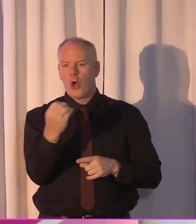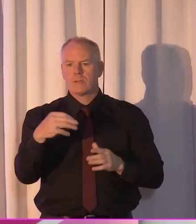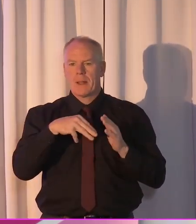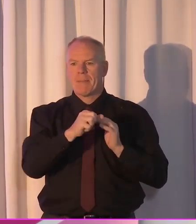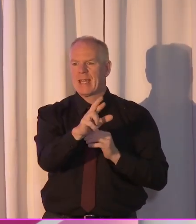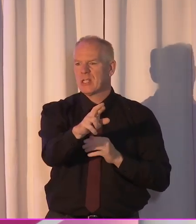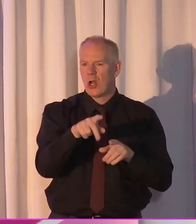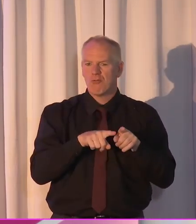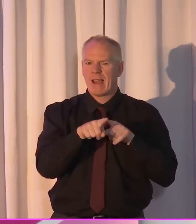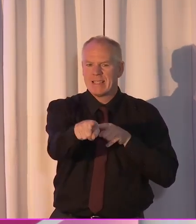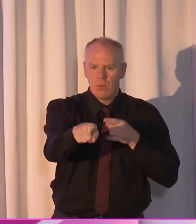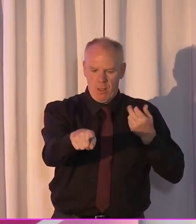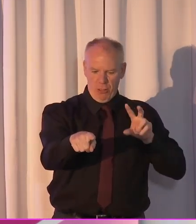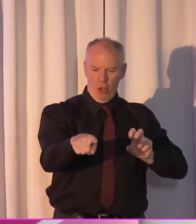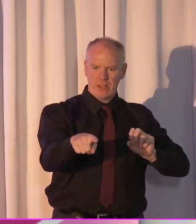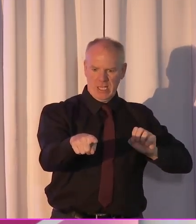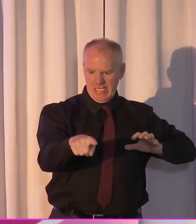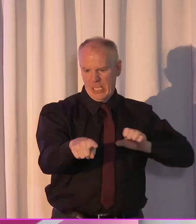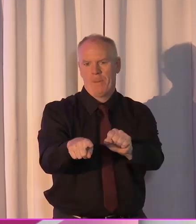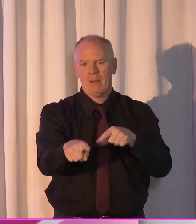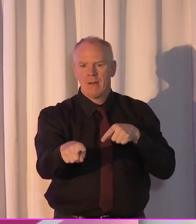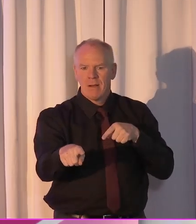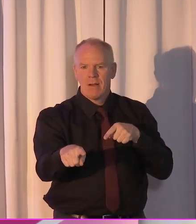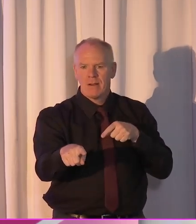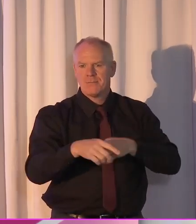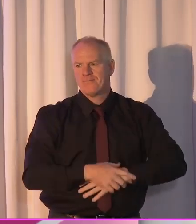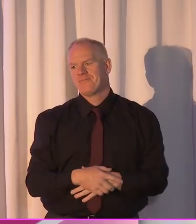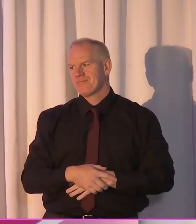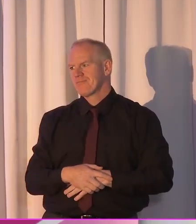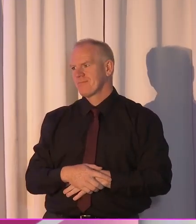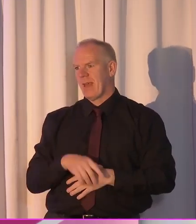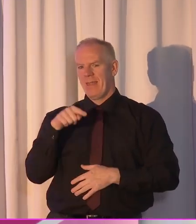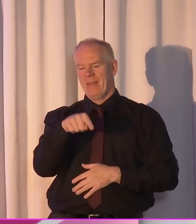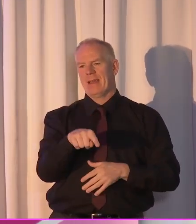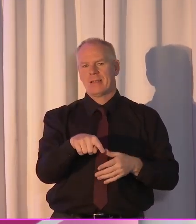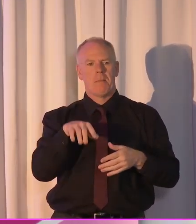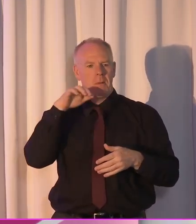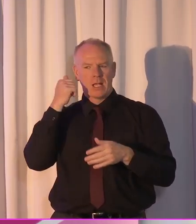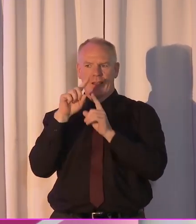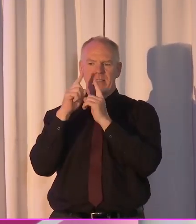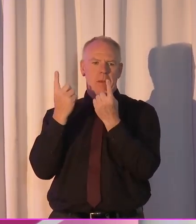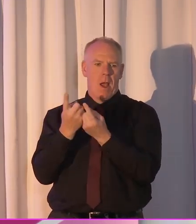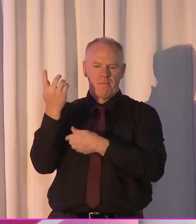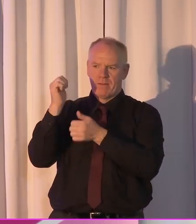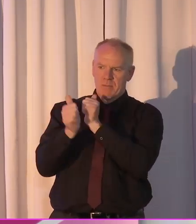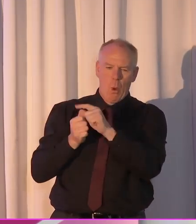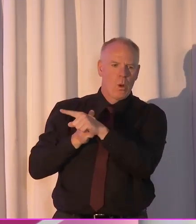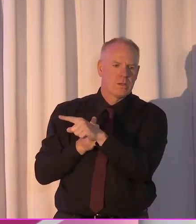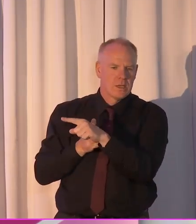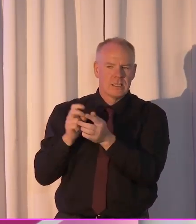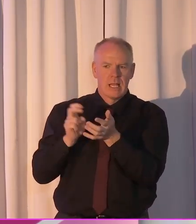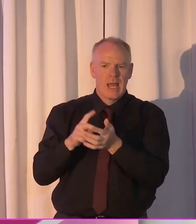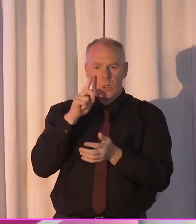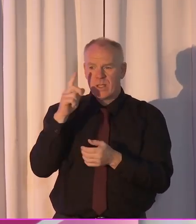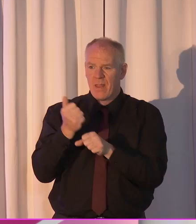we're probably at the 30 metres of the 100-metre race. And that goes back to the Department of Sport. And I'm delighted to see with the